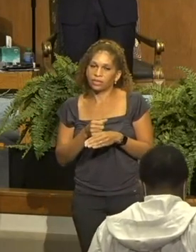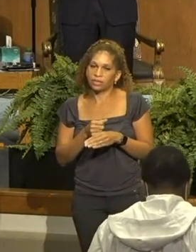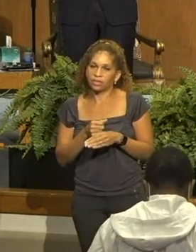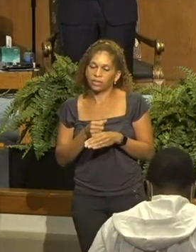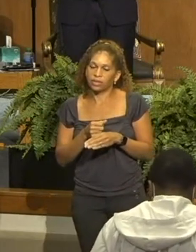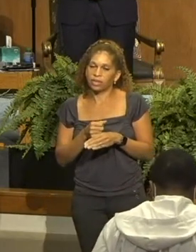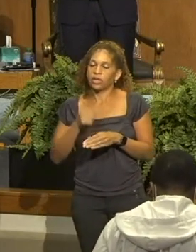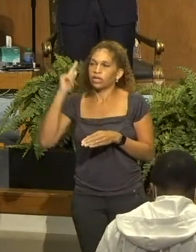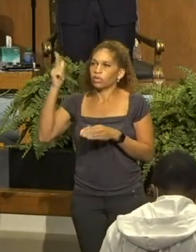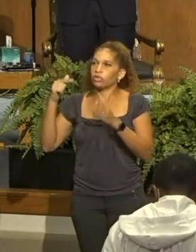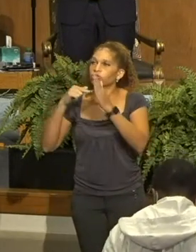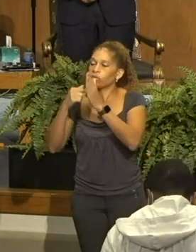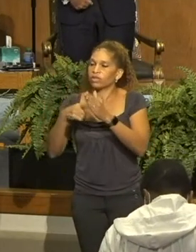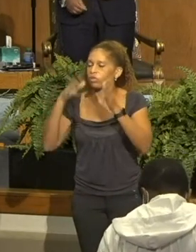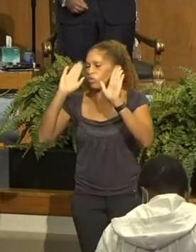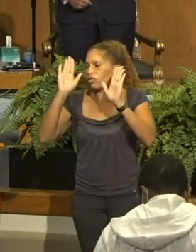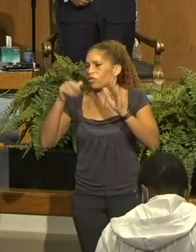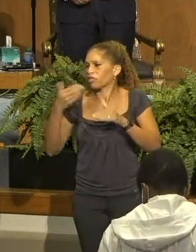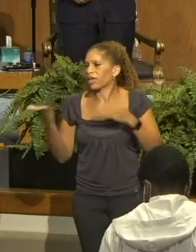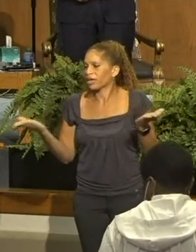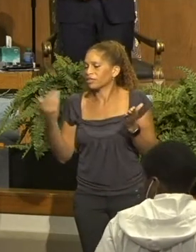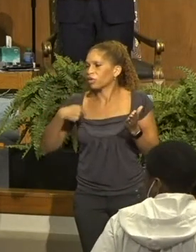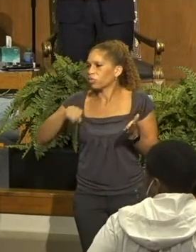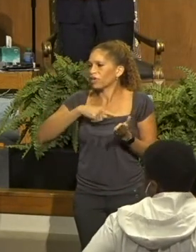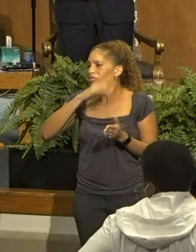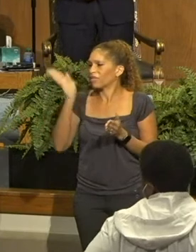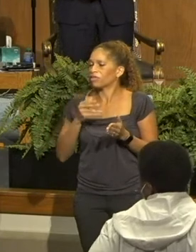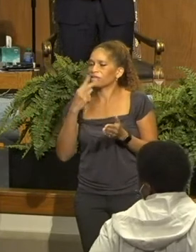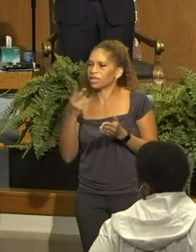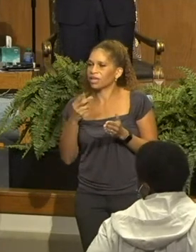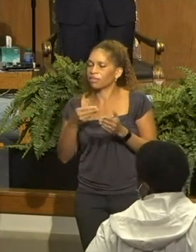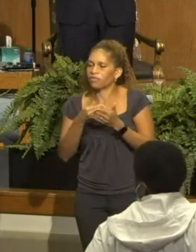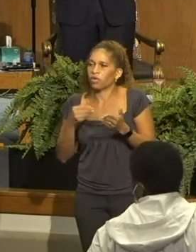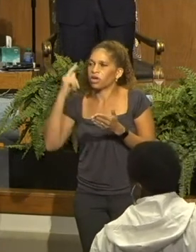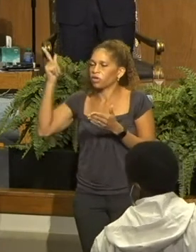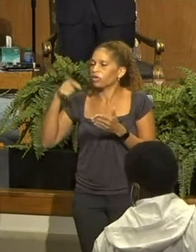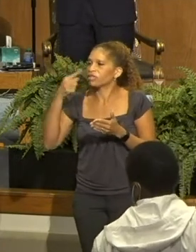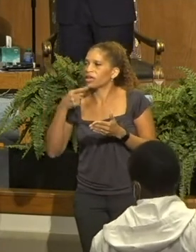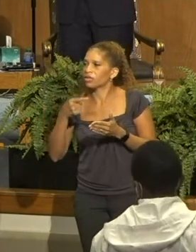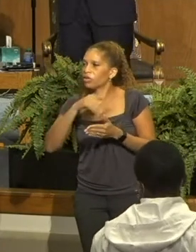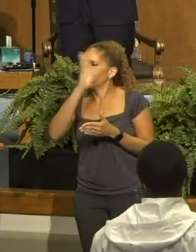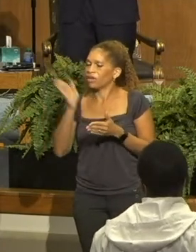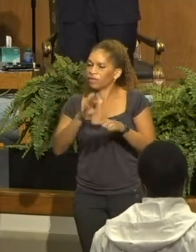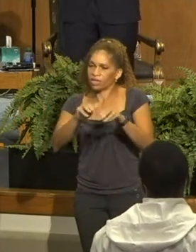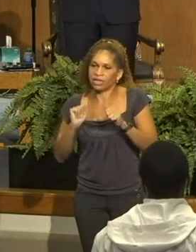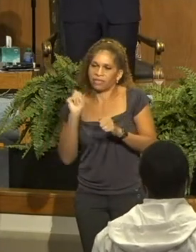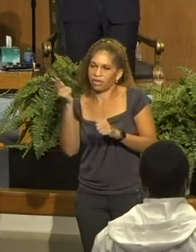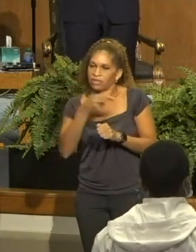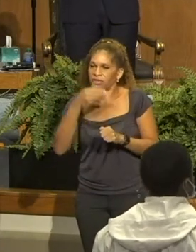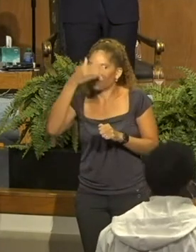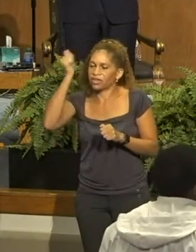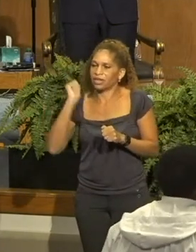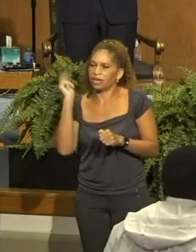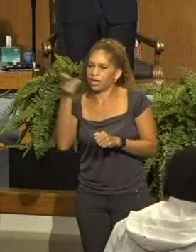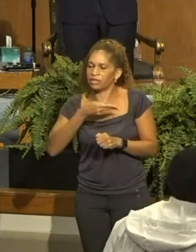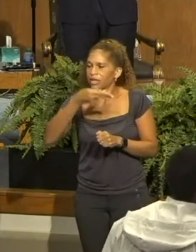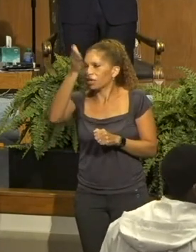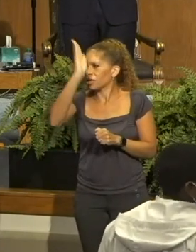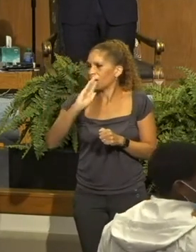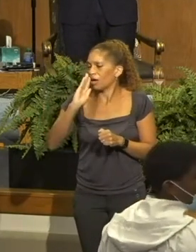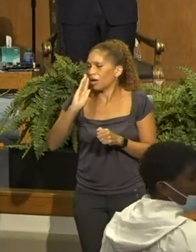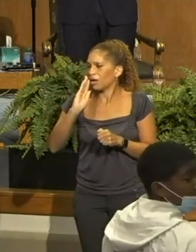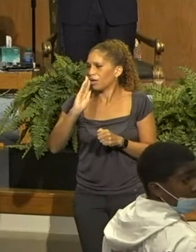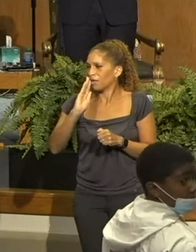seen before. You said in your word that you will never leave us nor forsake us, O God. In another place,